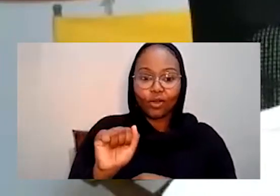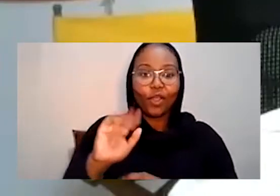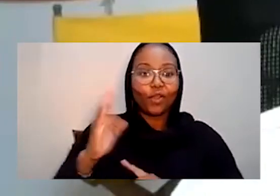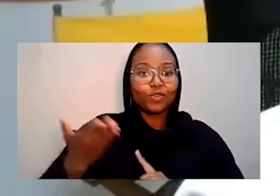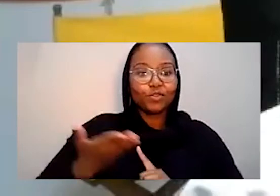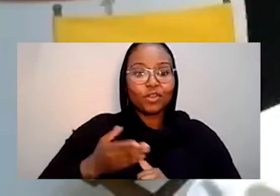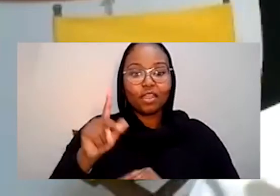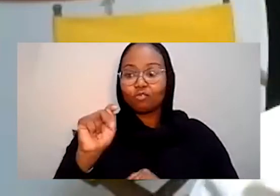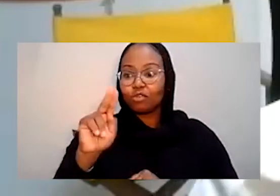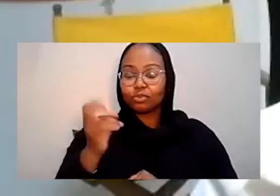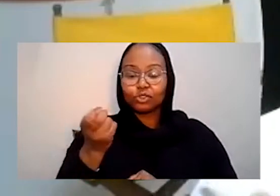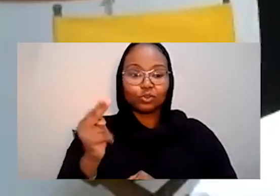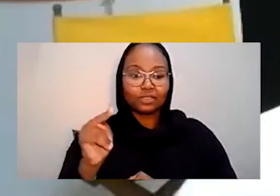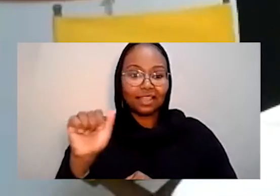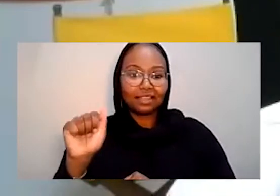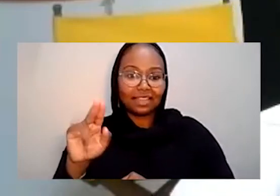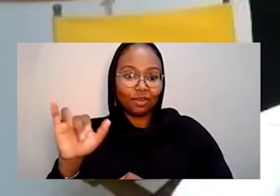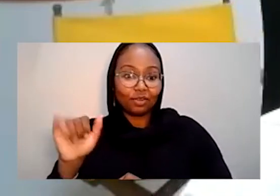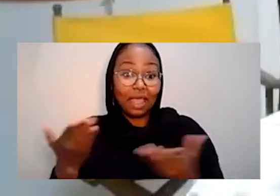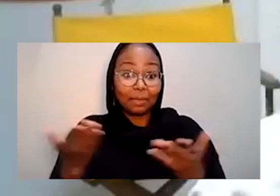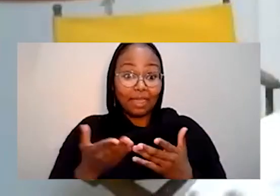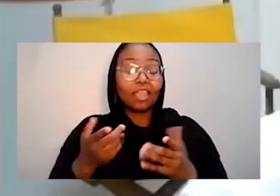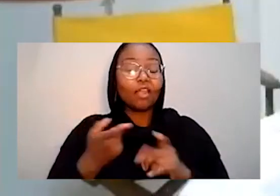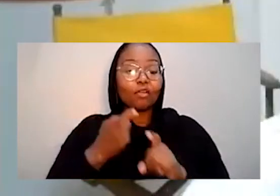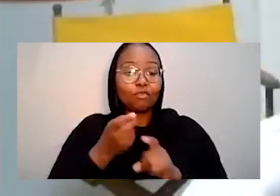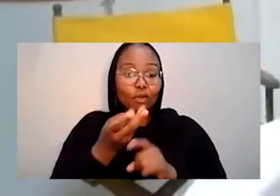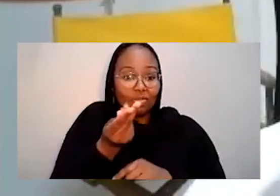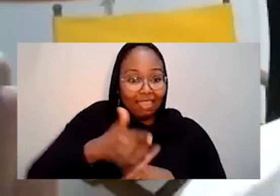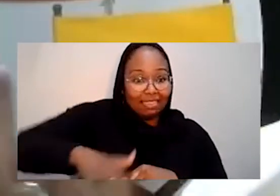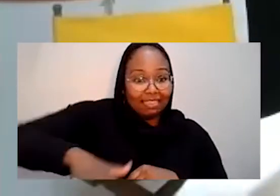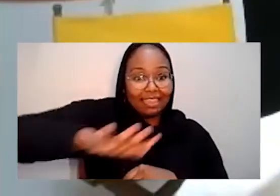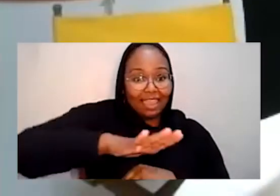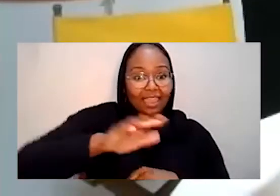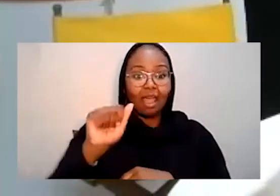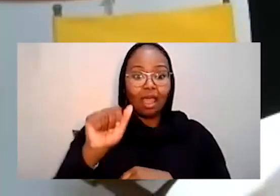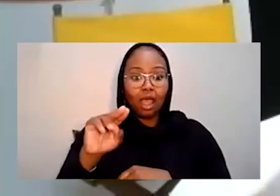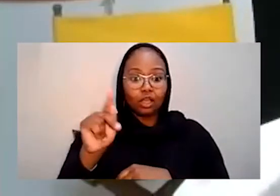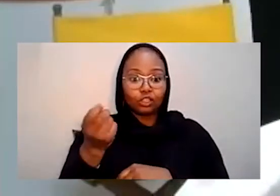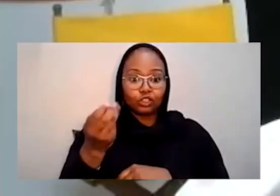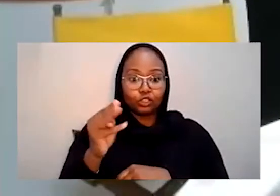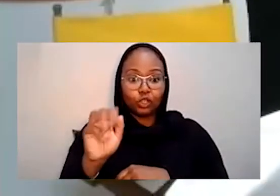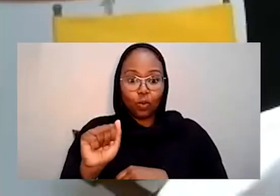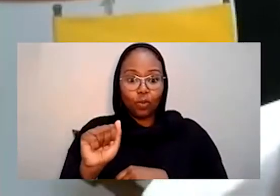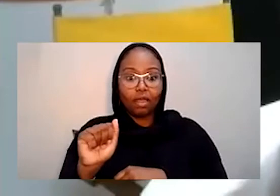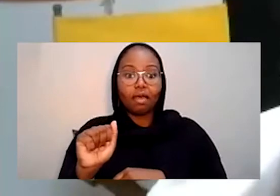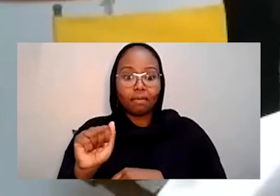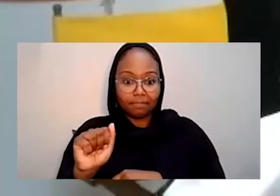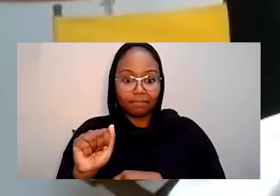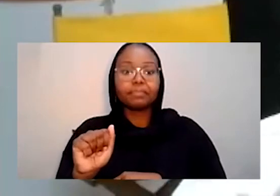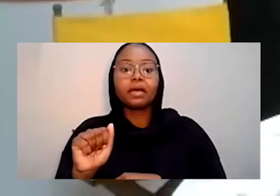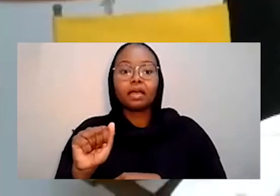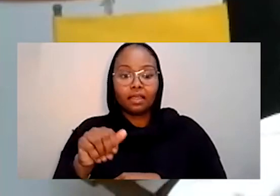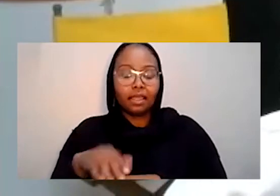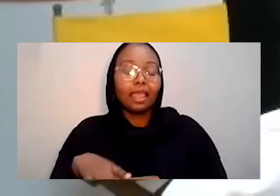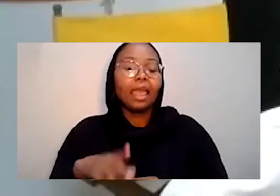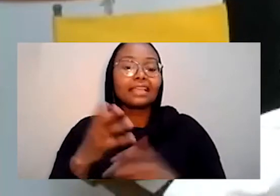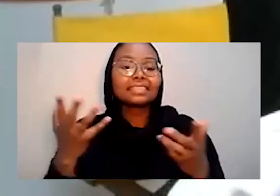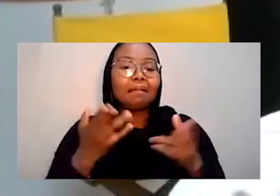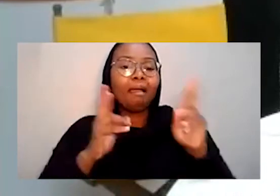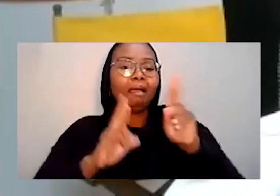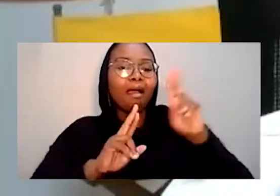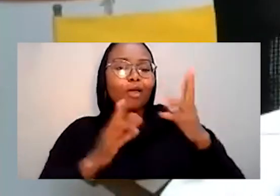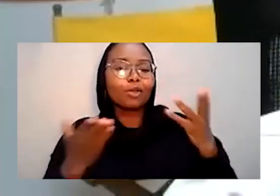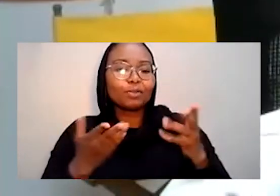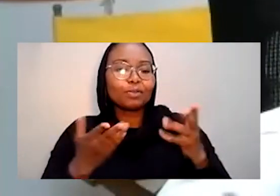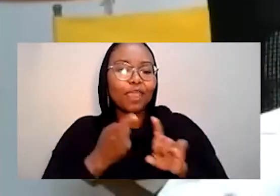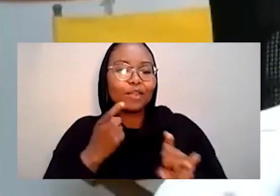I'm sitting on the land of the Tohono O'odham. It's my honor to be speaking to you as the president of the Sisterhood. The